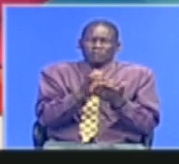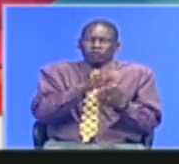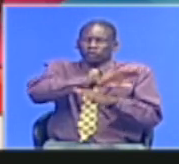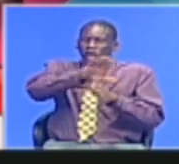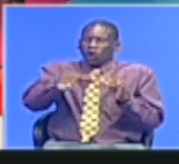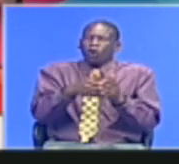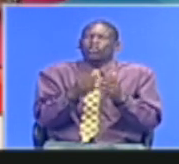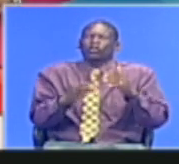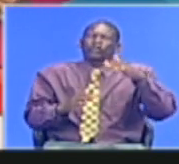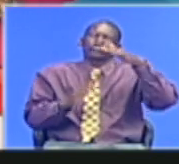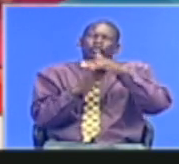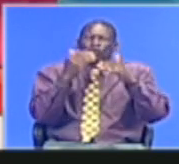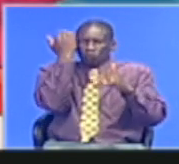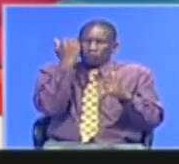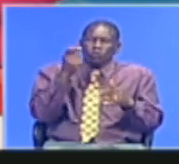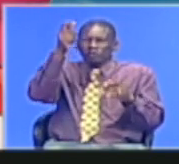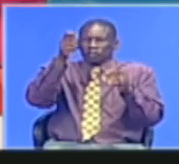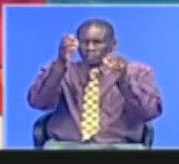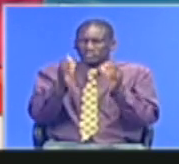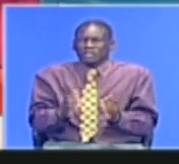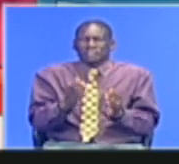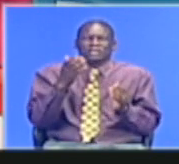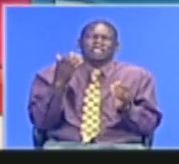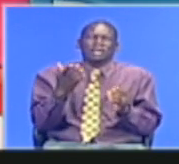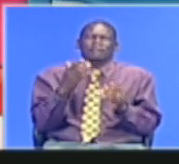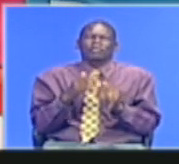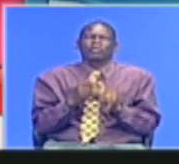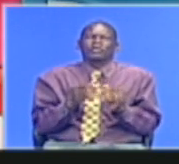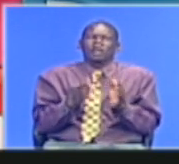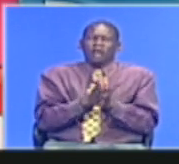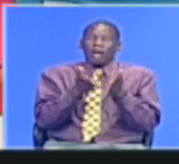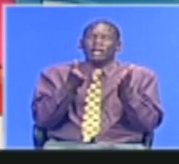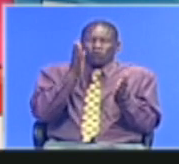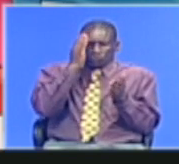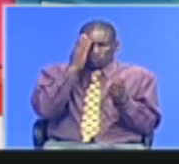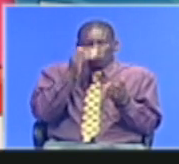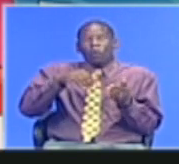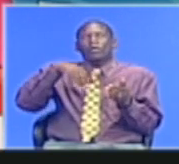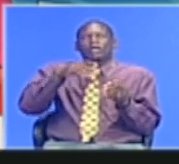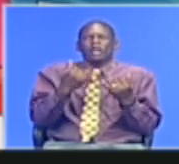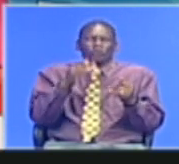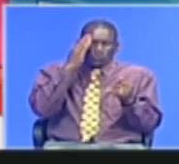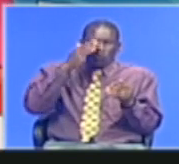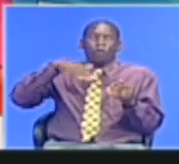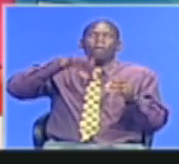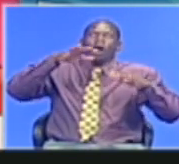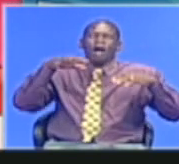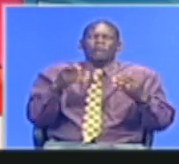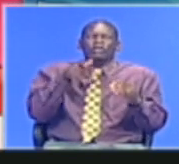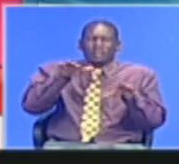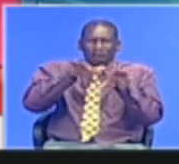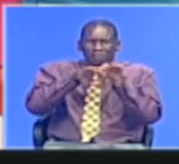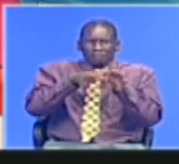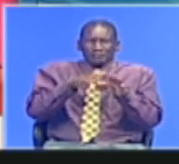the judges there at the Supreme Court. And now you know just a little bit more about them. They, remember, are